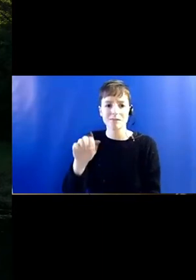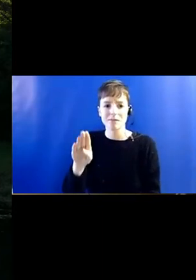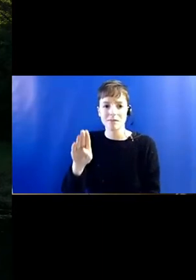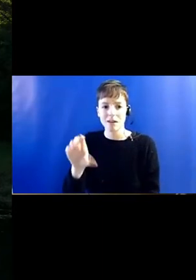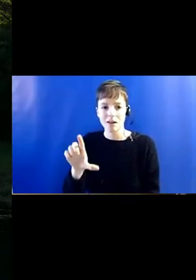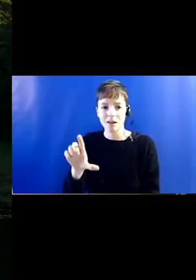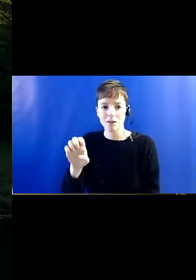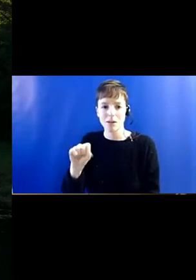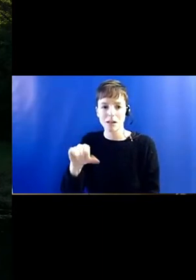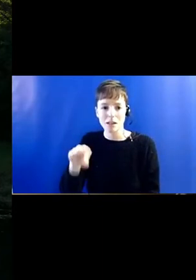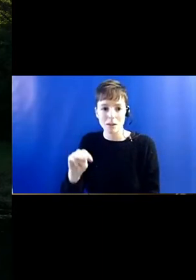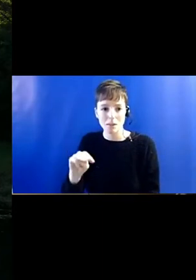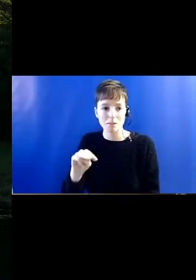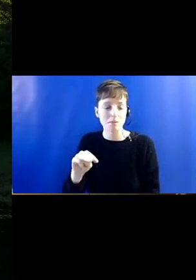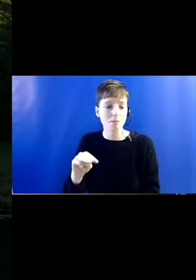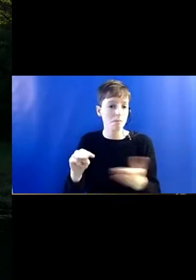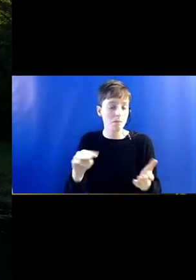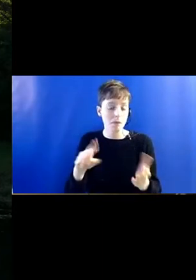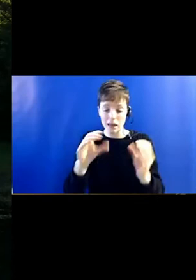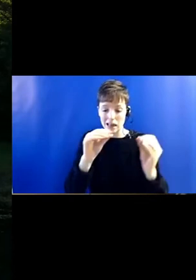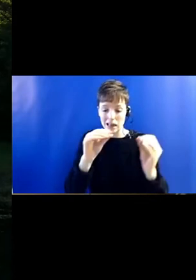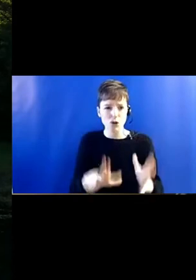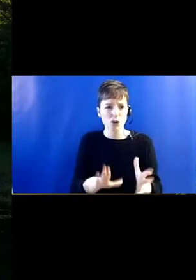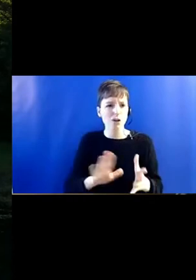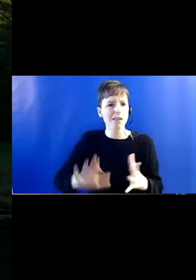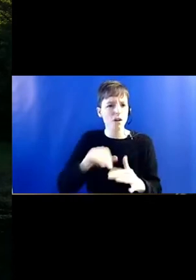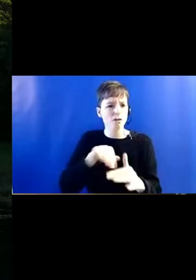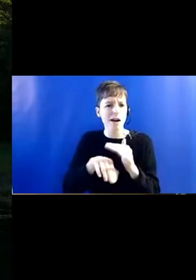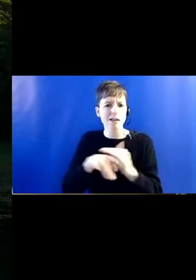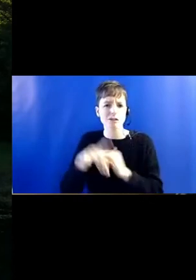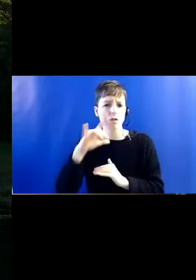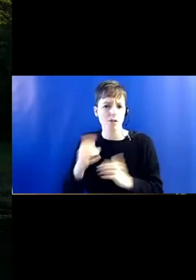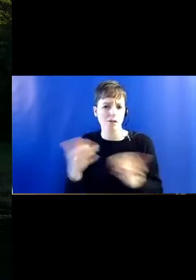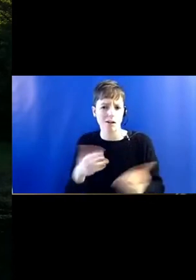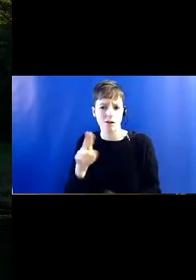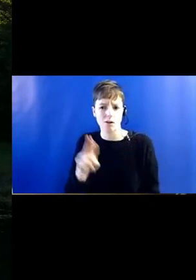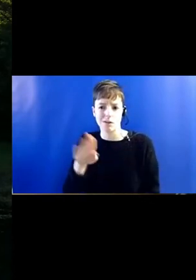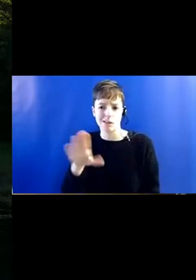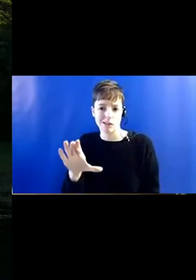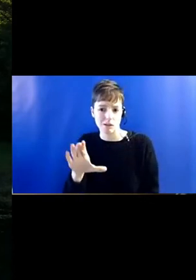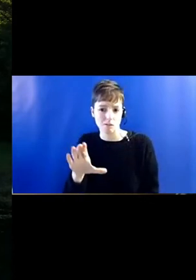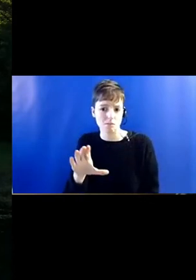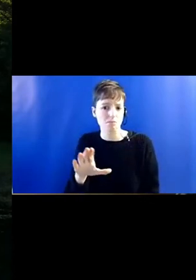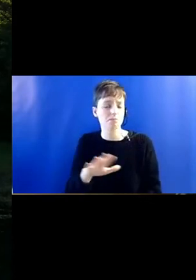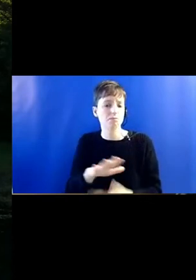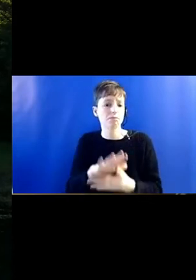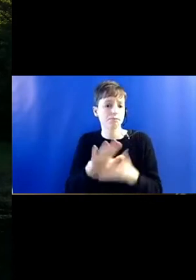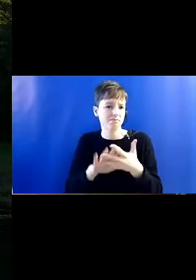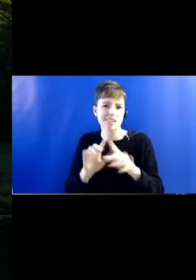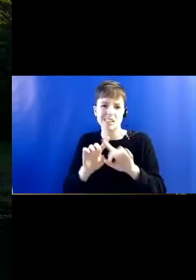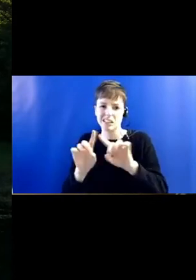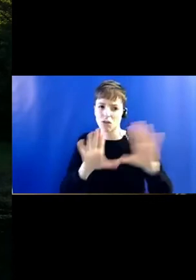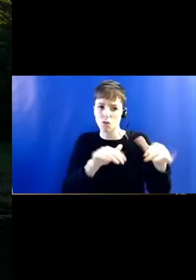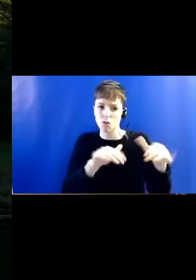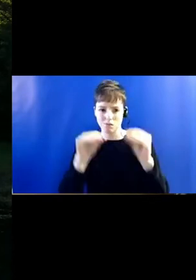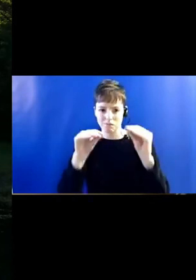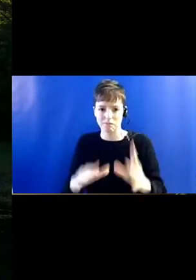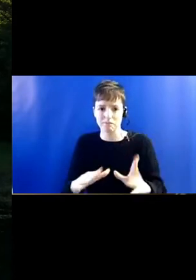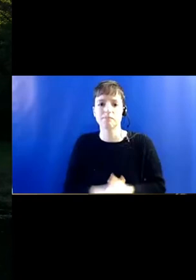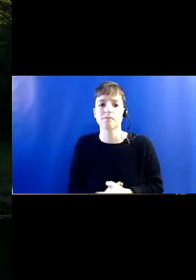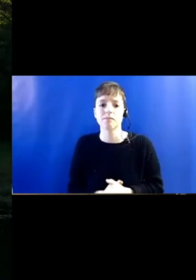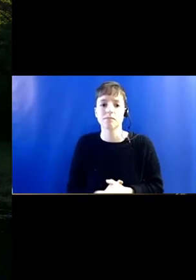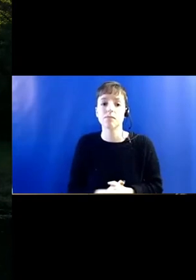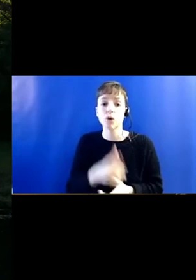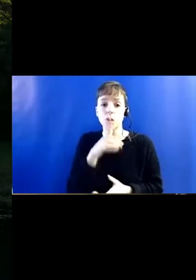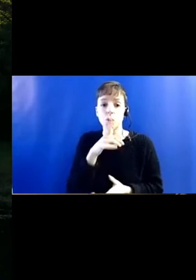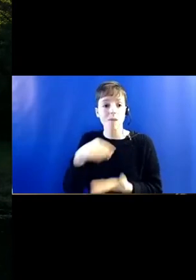including faculty, sessionals, and graduate student TAs. And this project was funded by UBC's Equity and